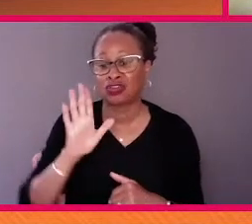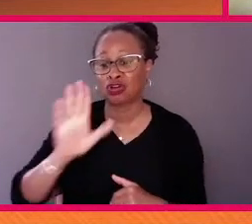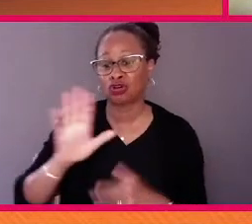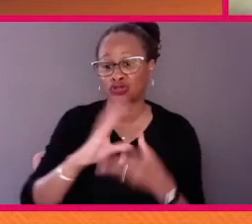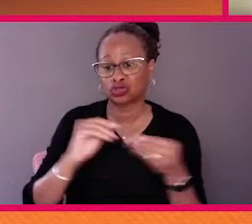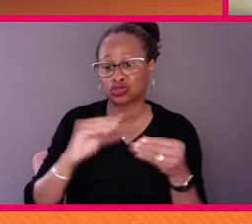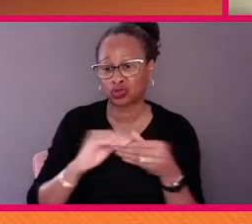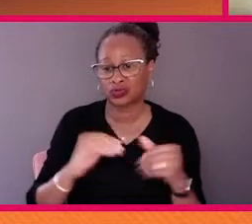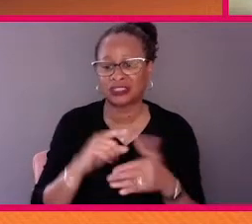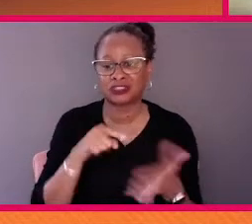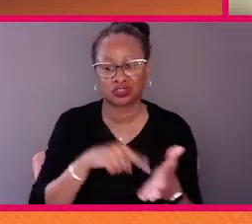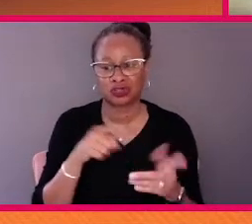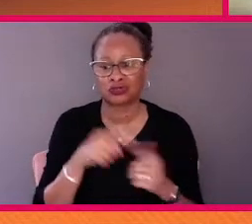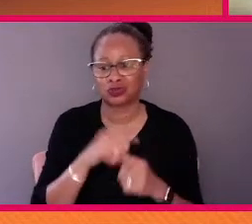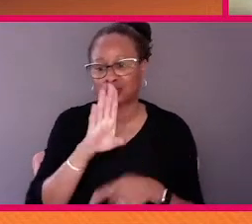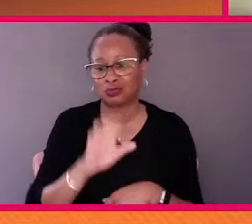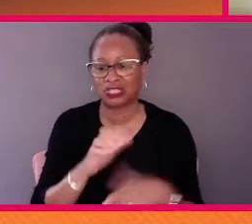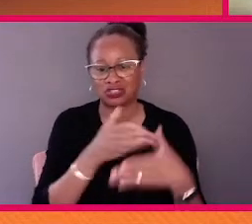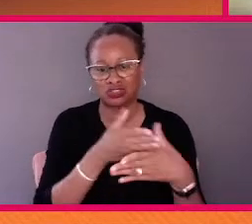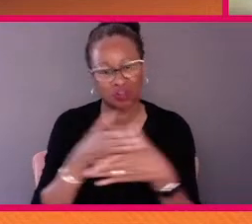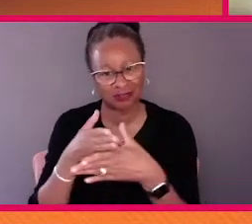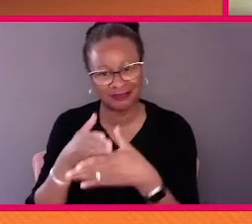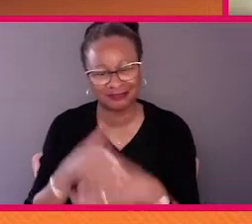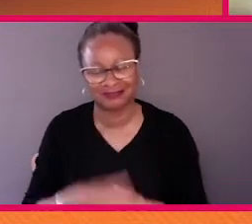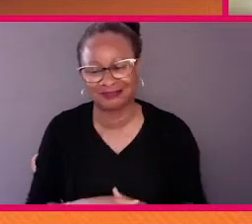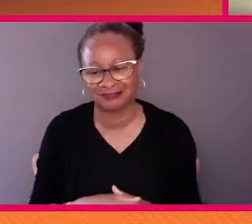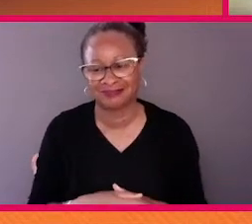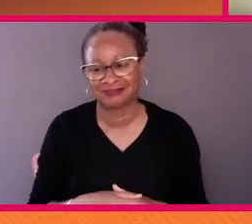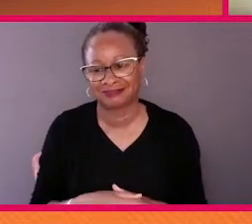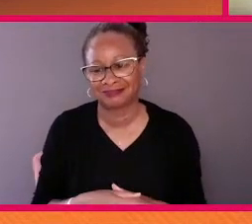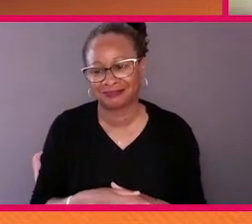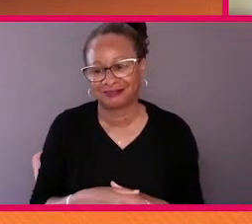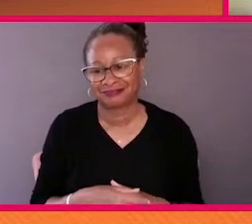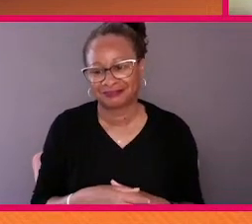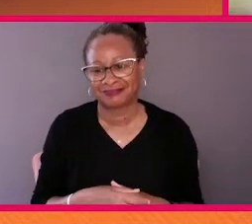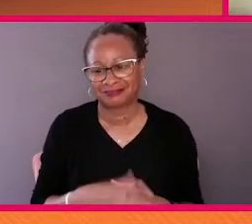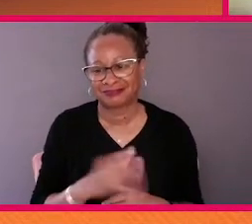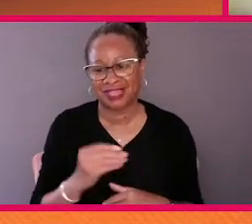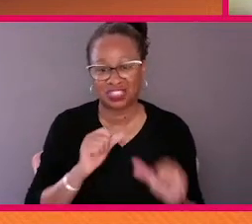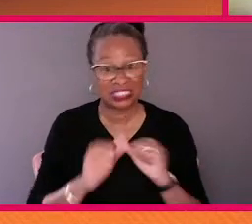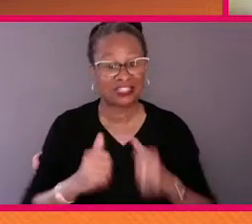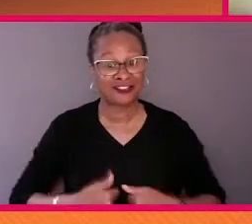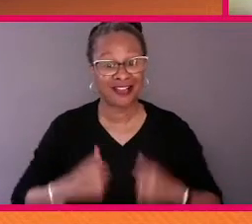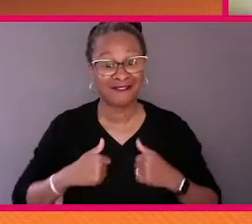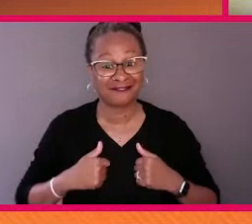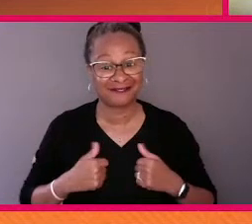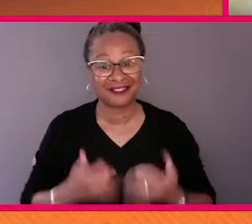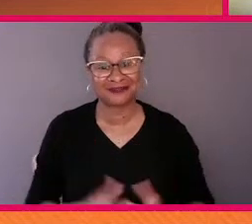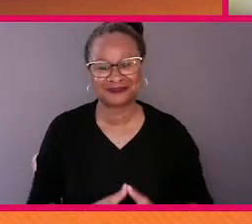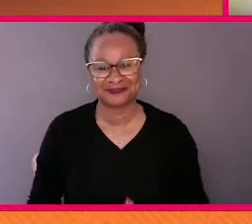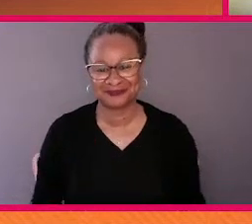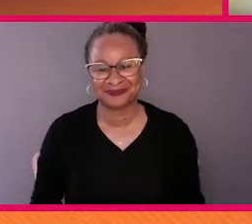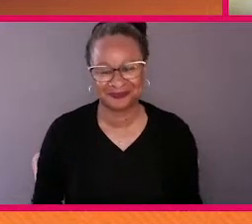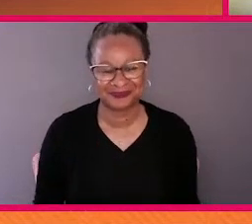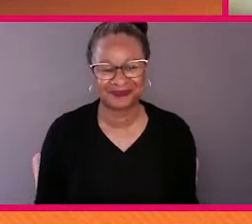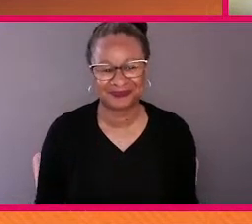deserved to be told. And she's still alive. Yeah.